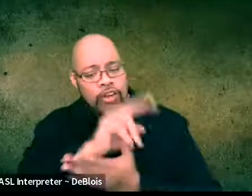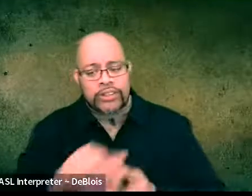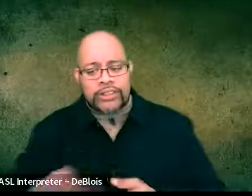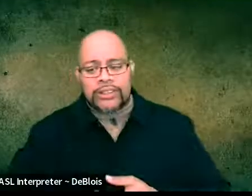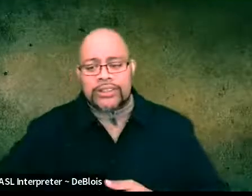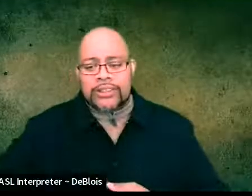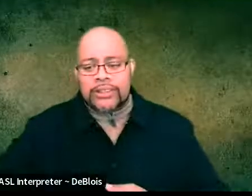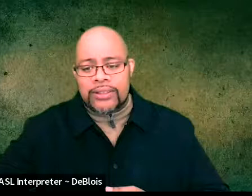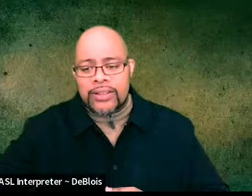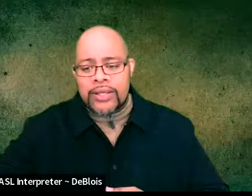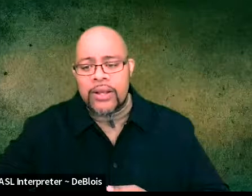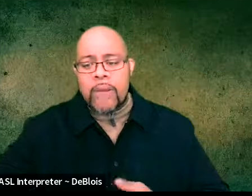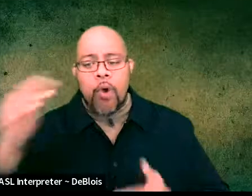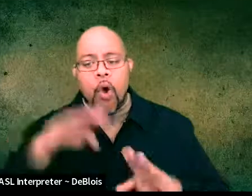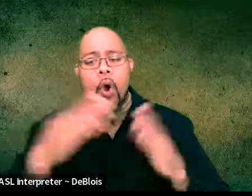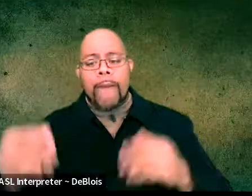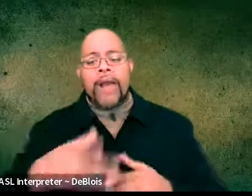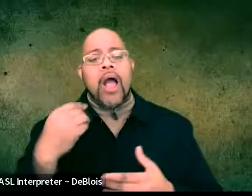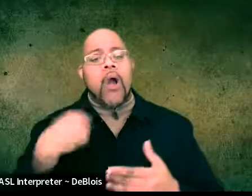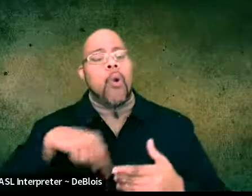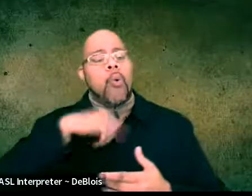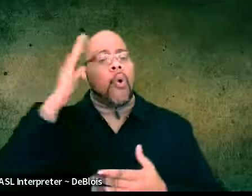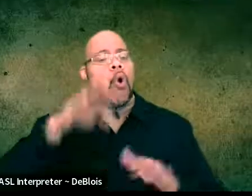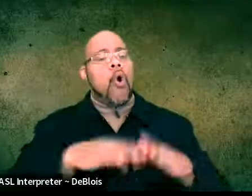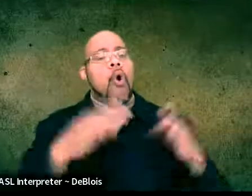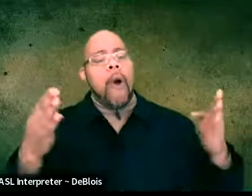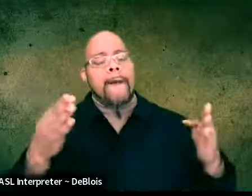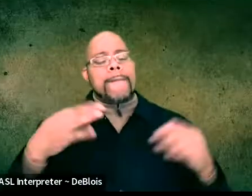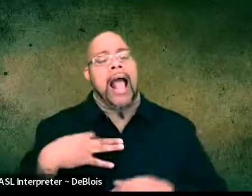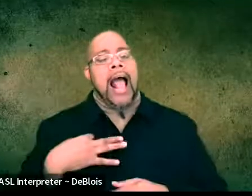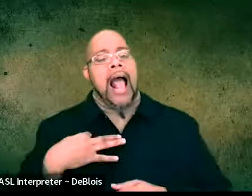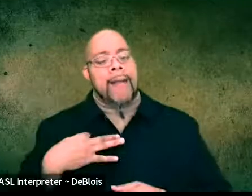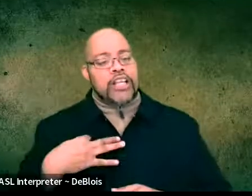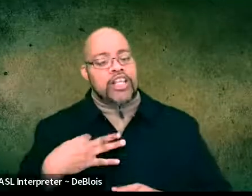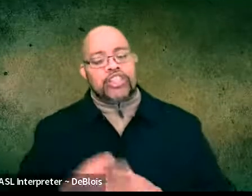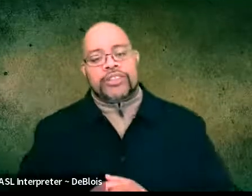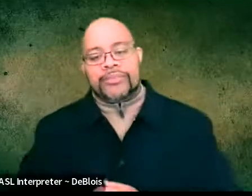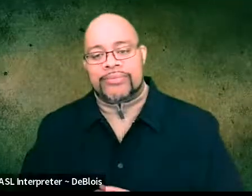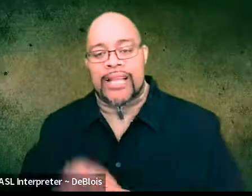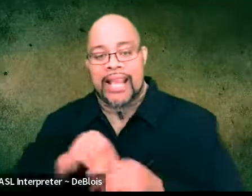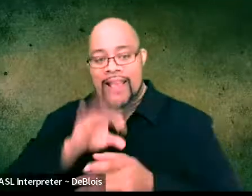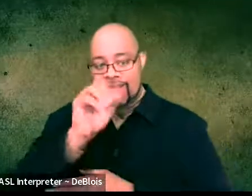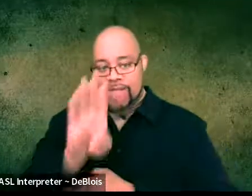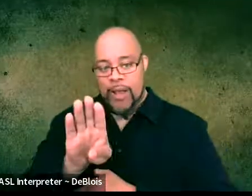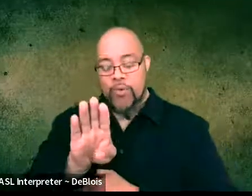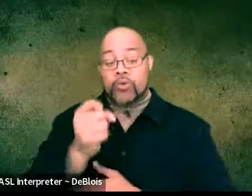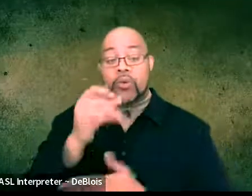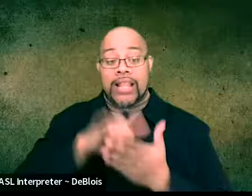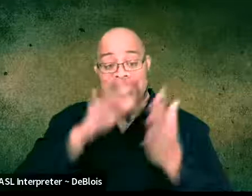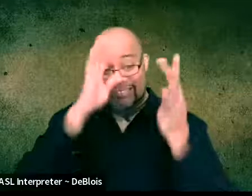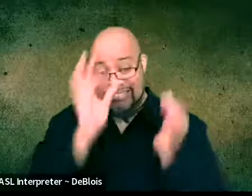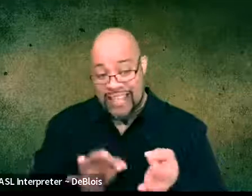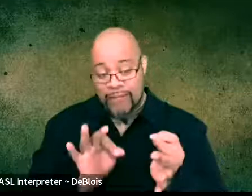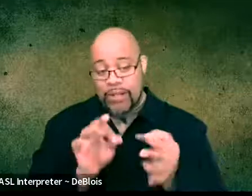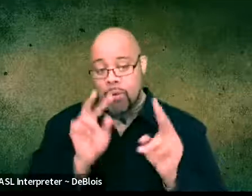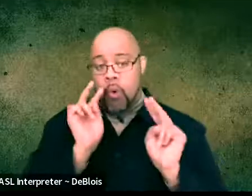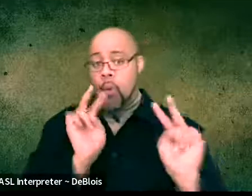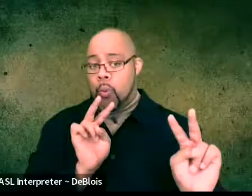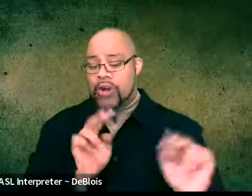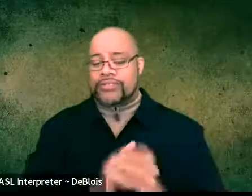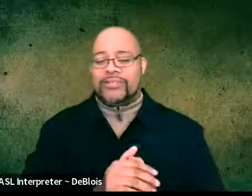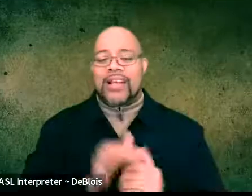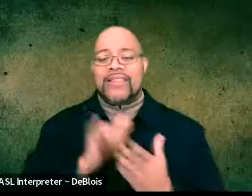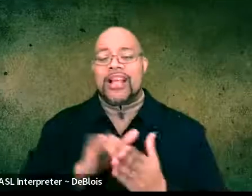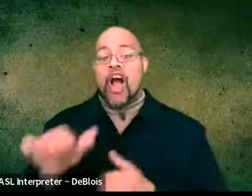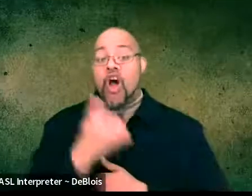but we'll be open. And we're going to be opening the applications in February. So definitely be on the lookout. So this